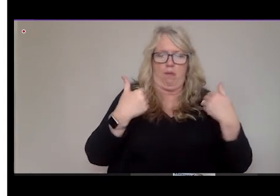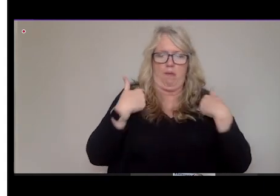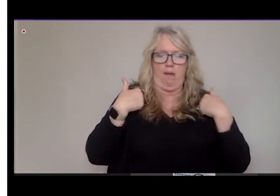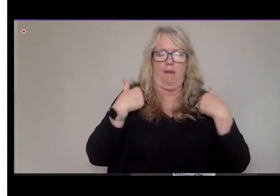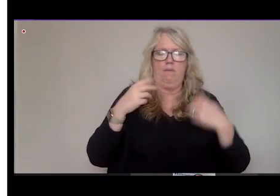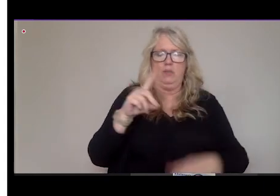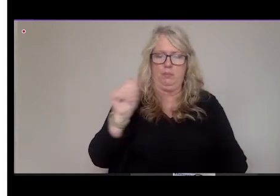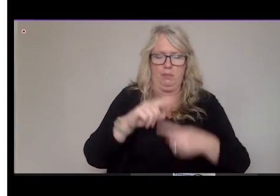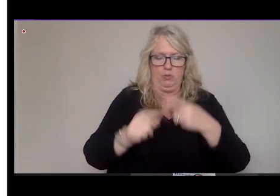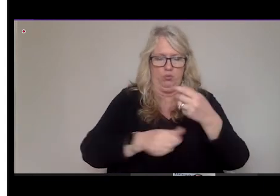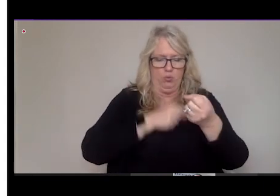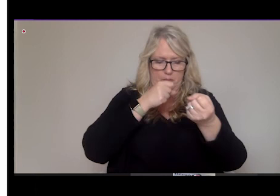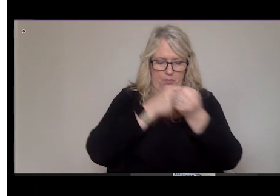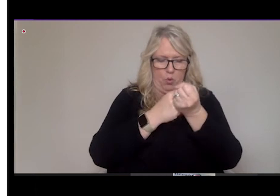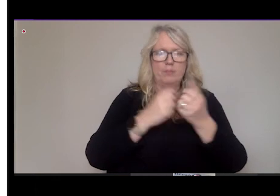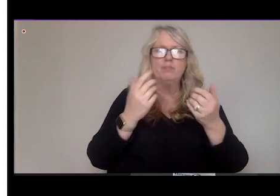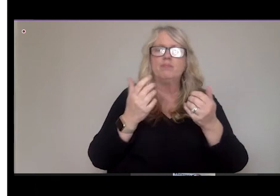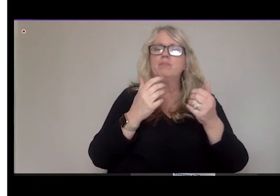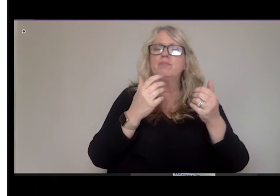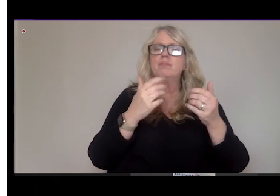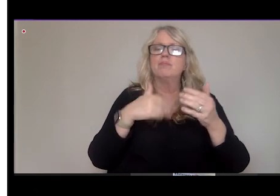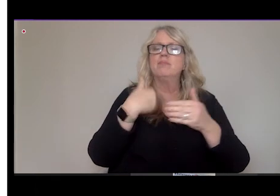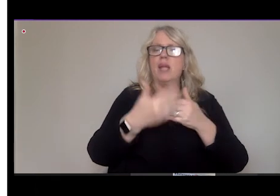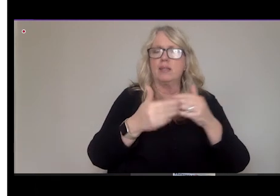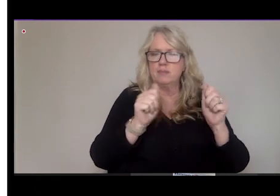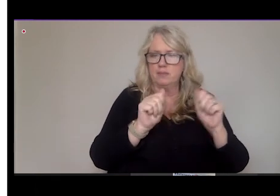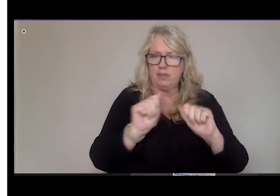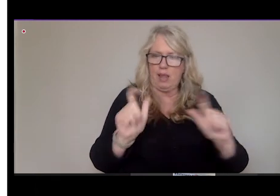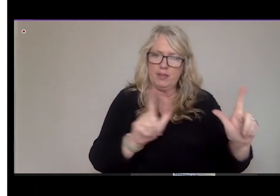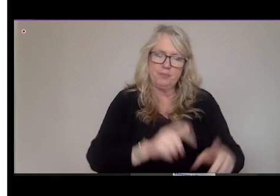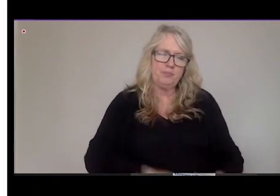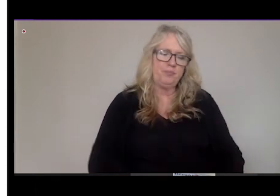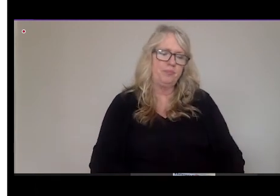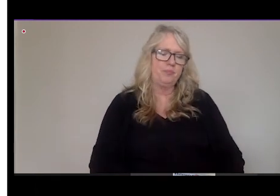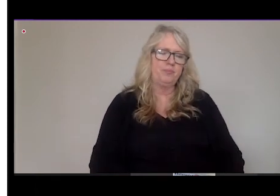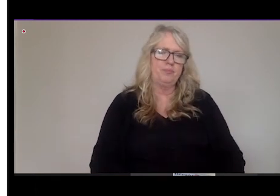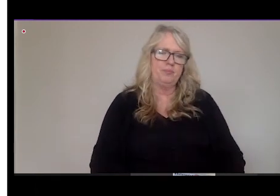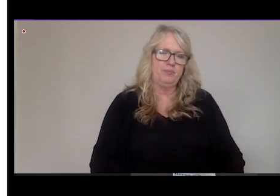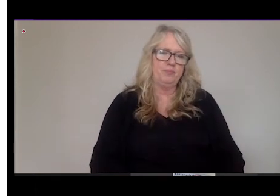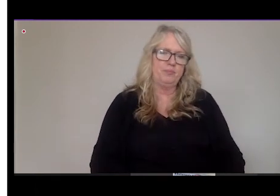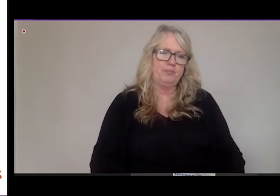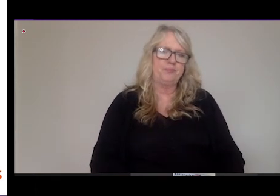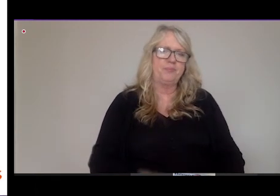continuum for students with disabilities to support transition. Next slide.